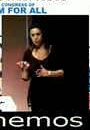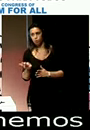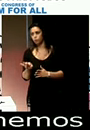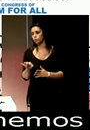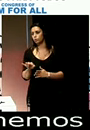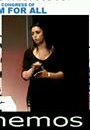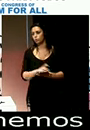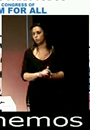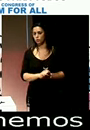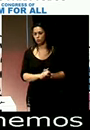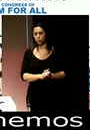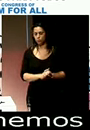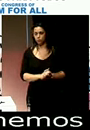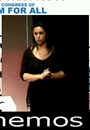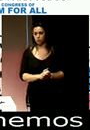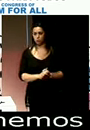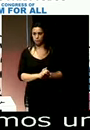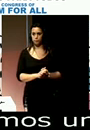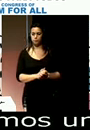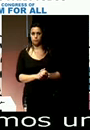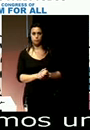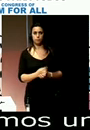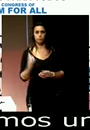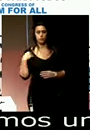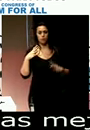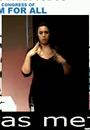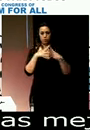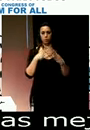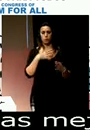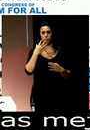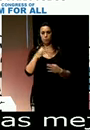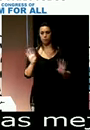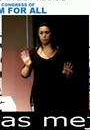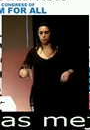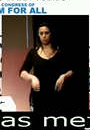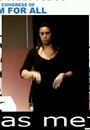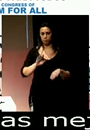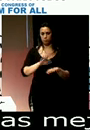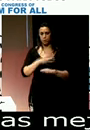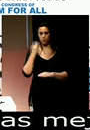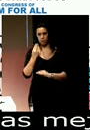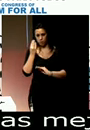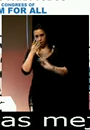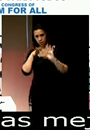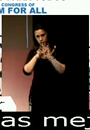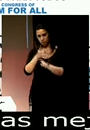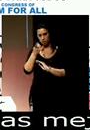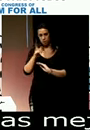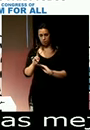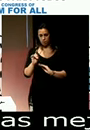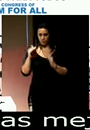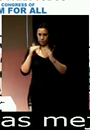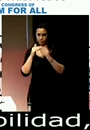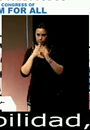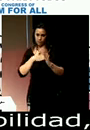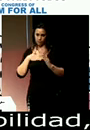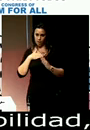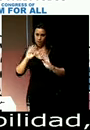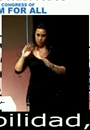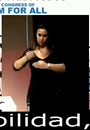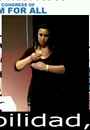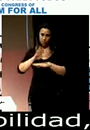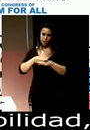structure can achieve to increase the accessibility and its hospitality for all. The implementation